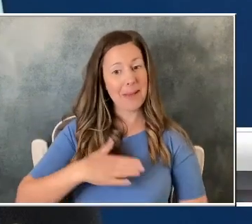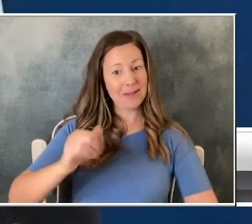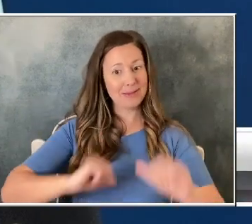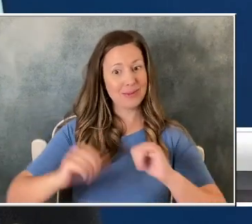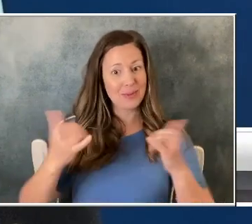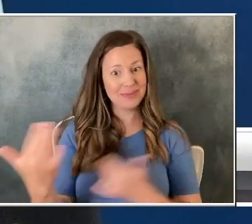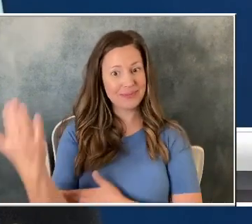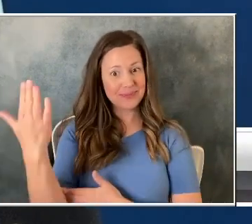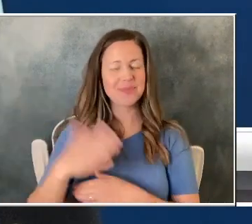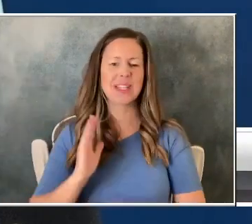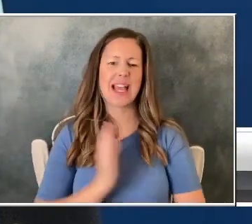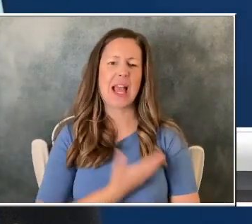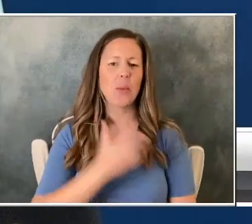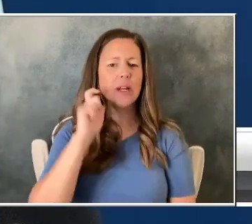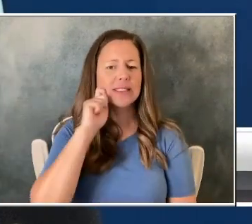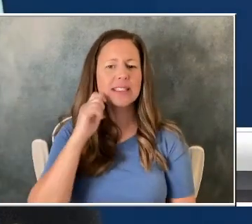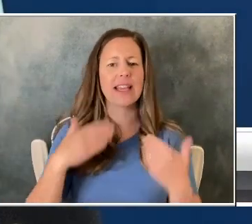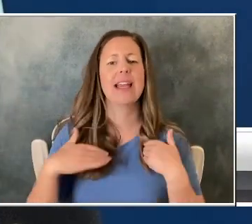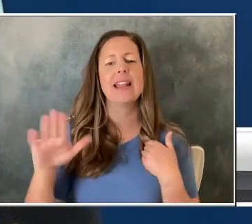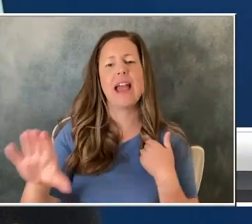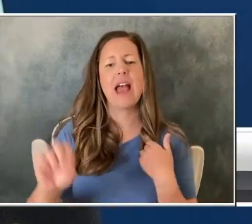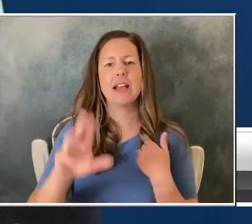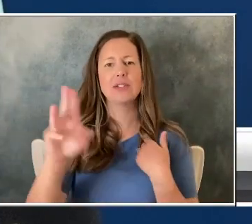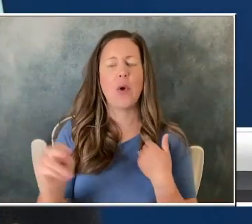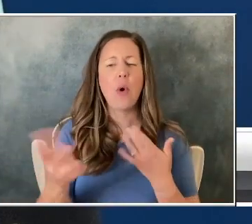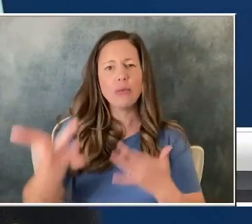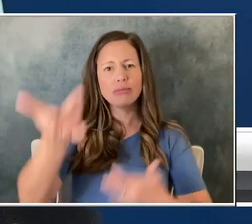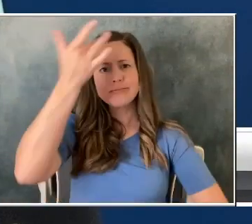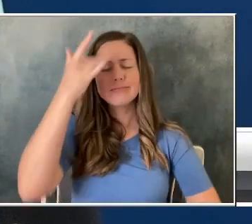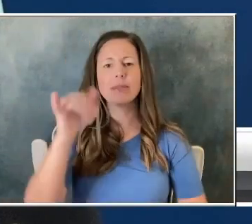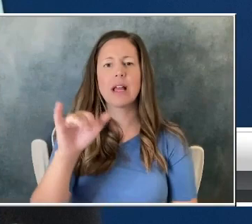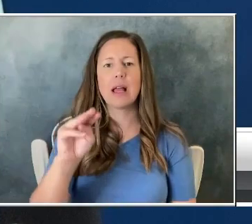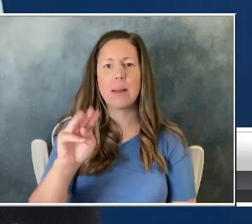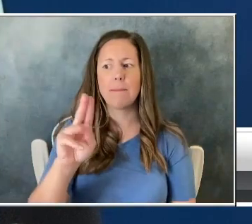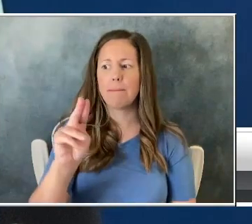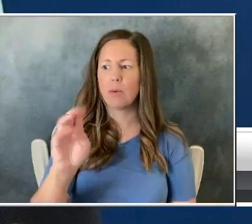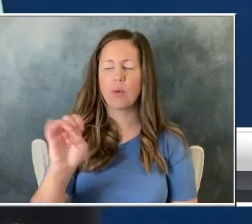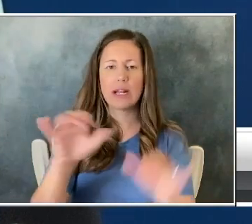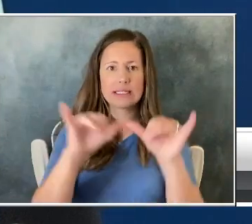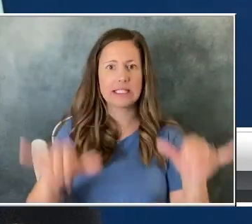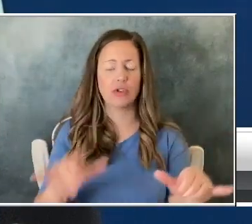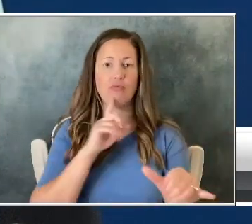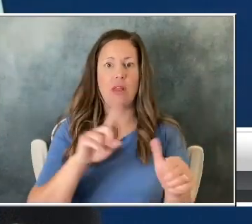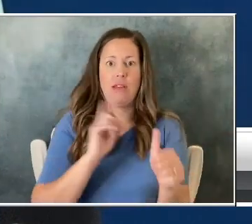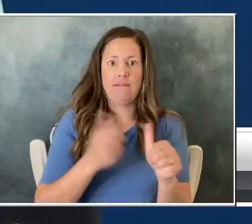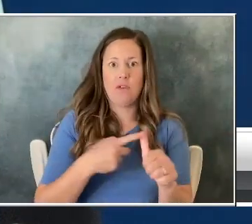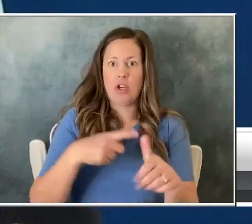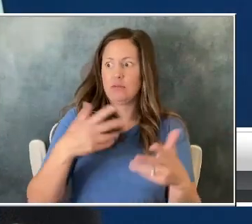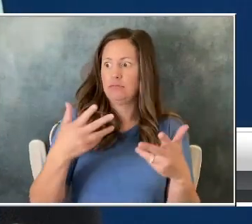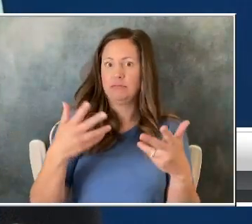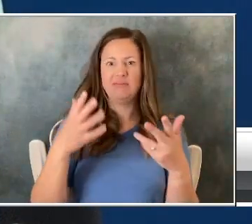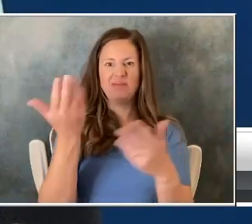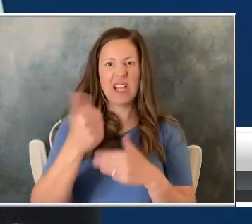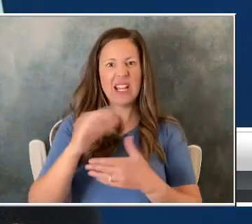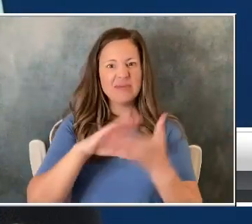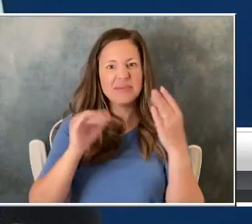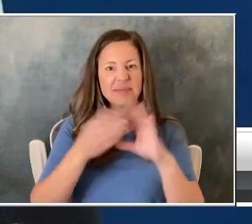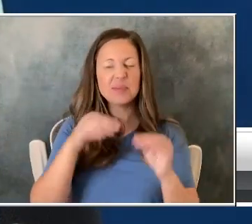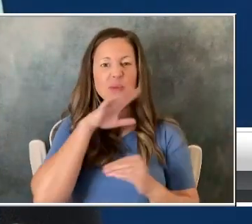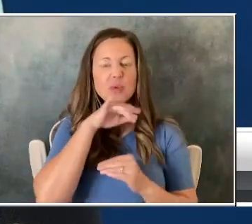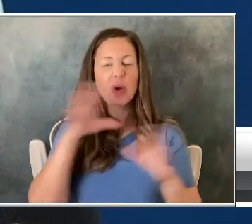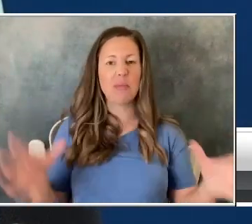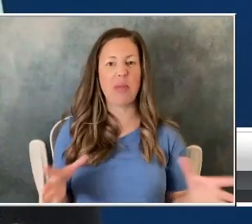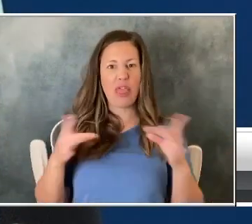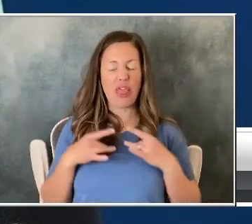skin has its own immune system, its very own. It's the first line of defense against all the germs outside our body. But when a